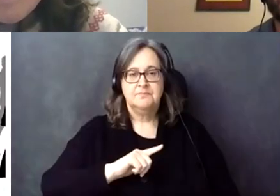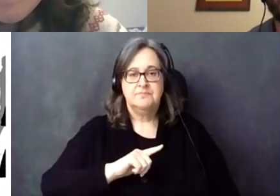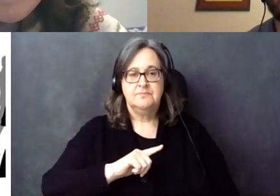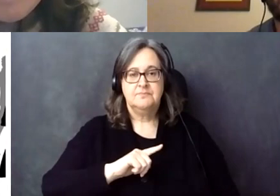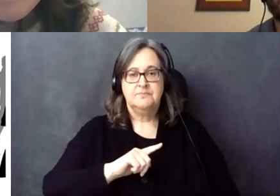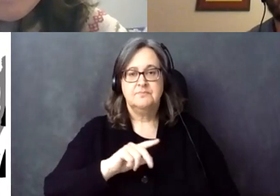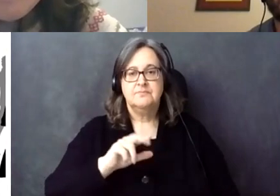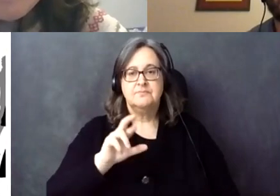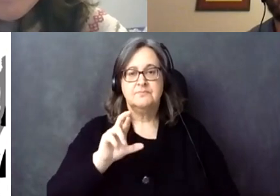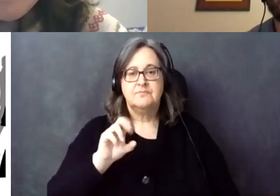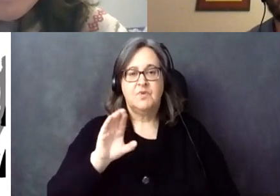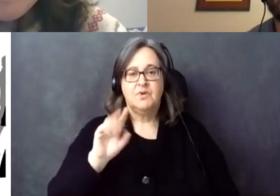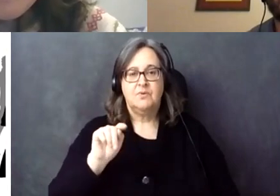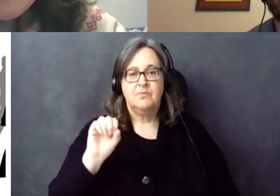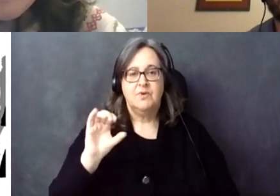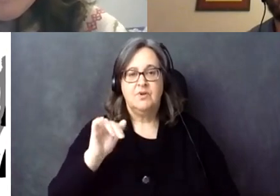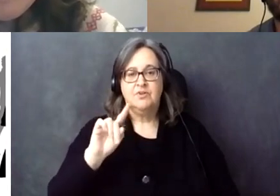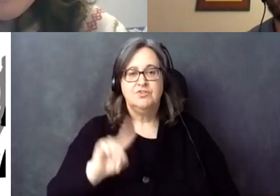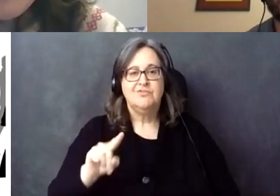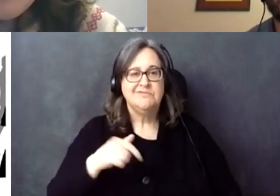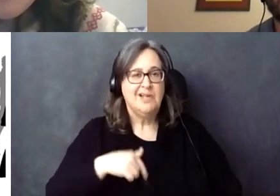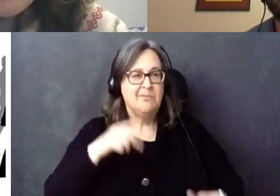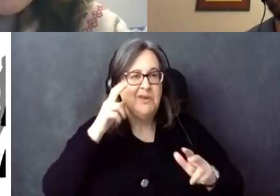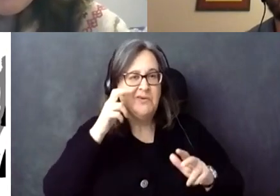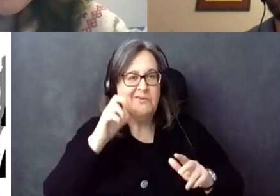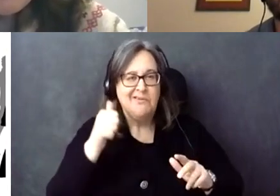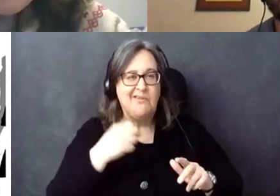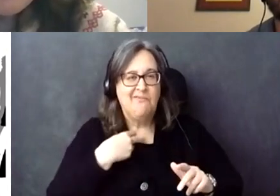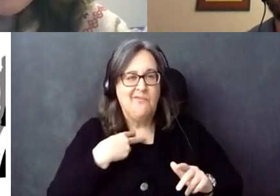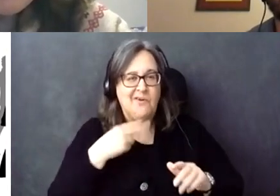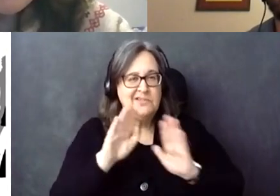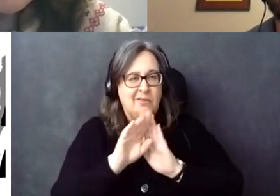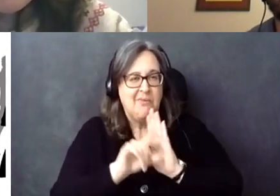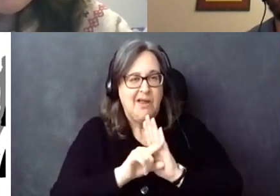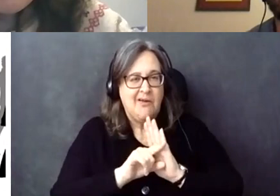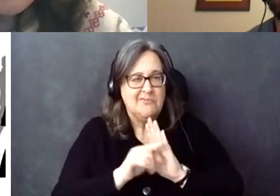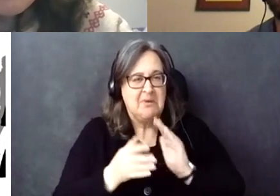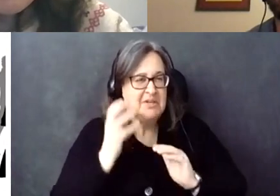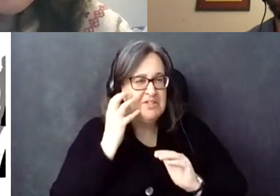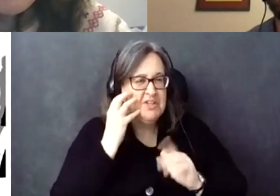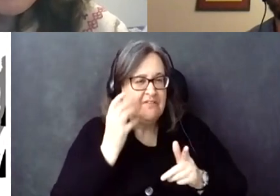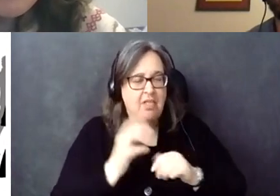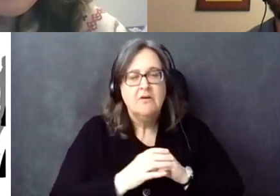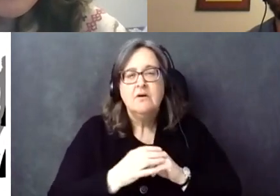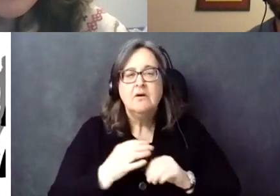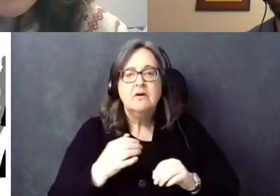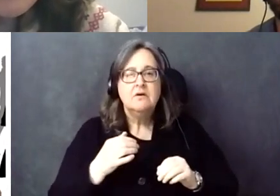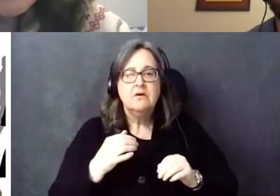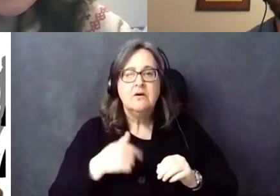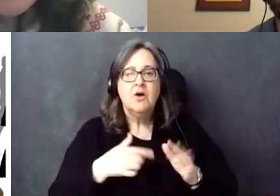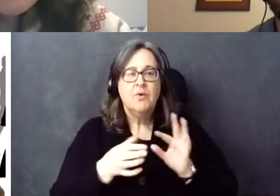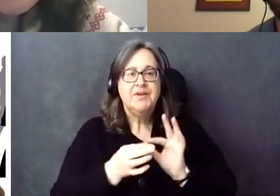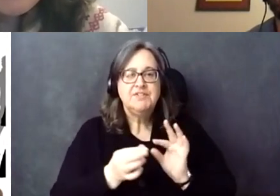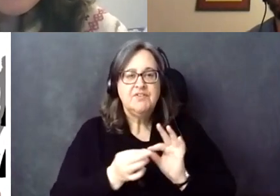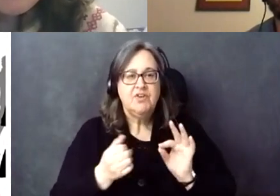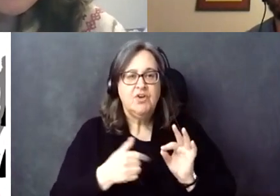I'm getting somebody's cell phone in the background. But I was just trying to state that we've been in a, you know,